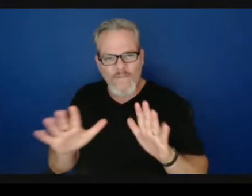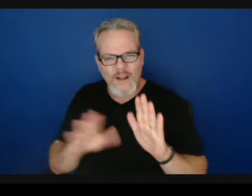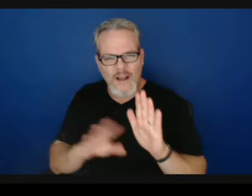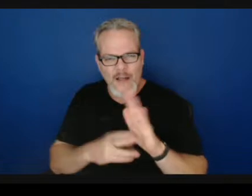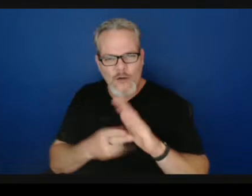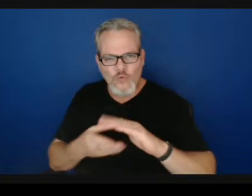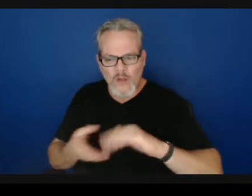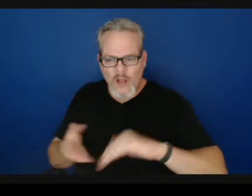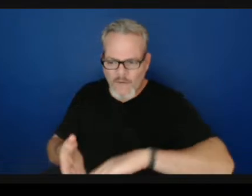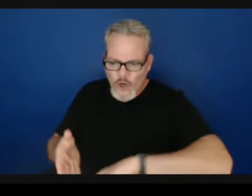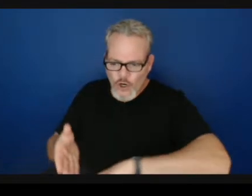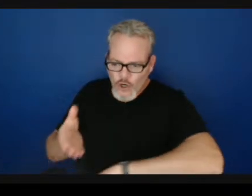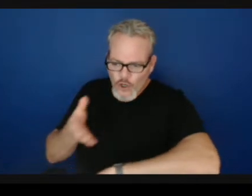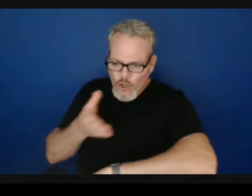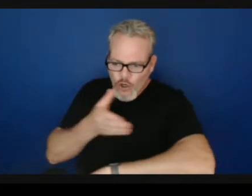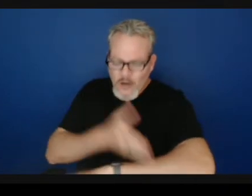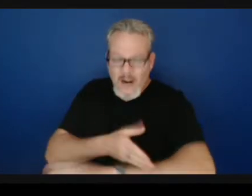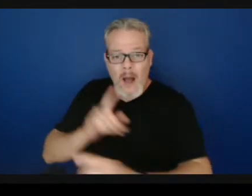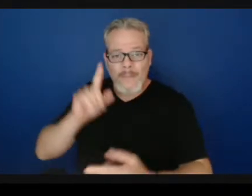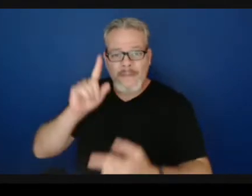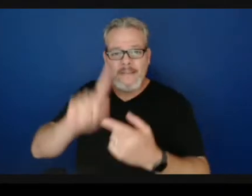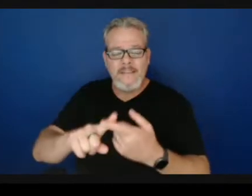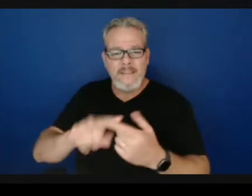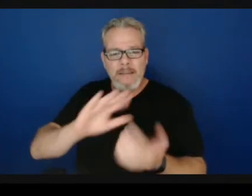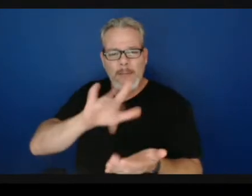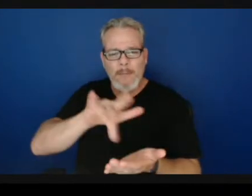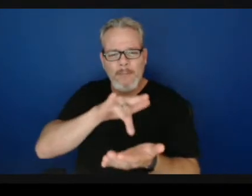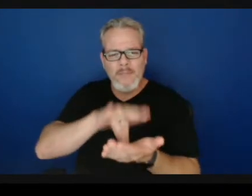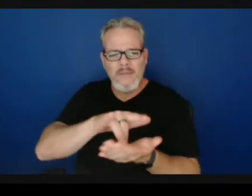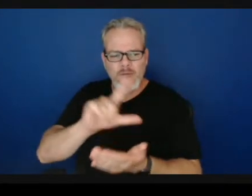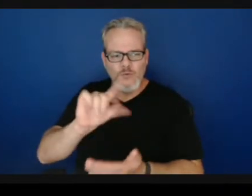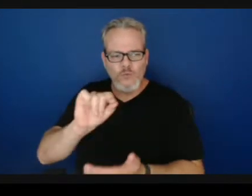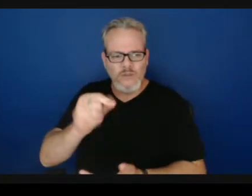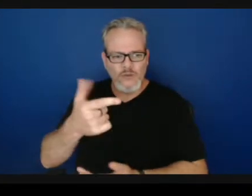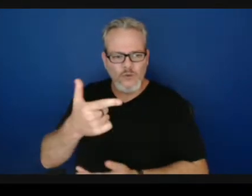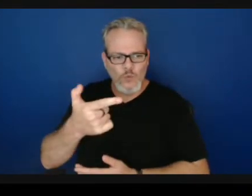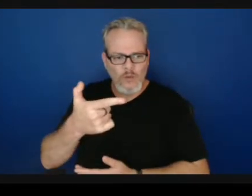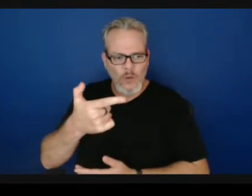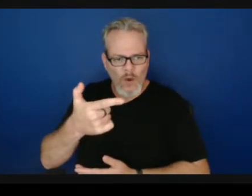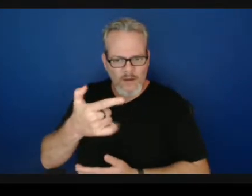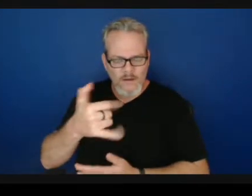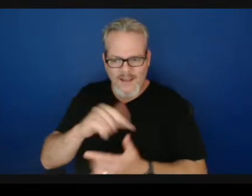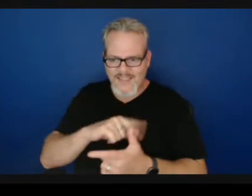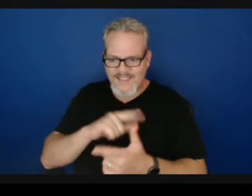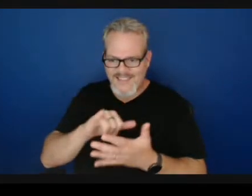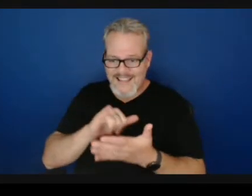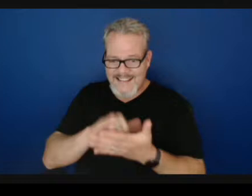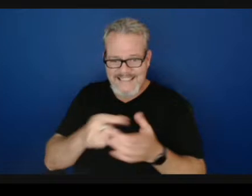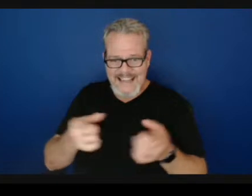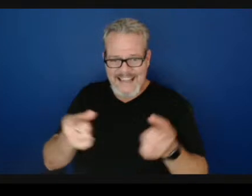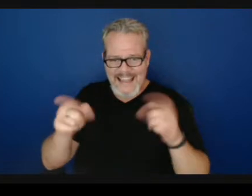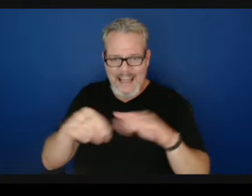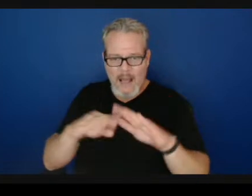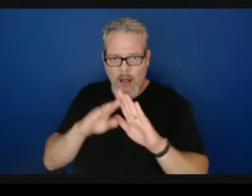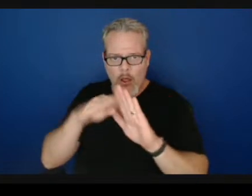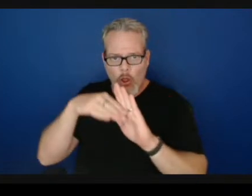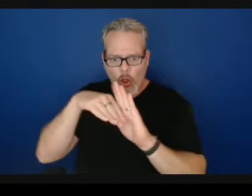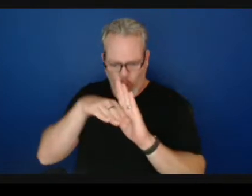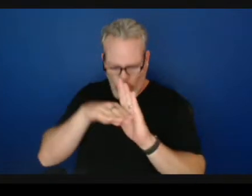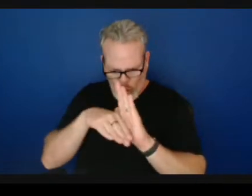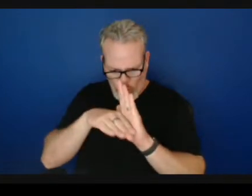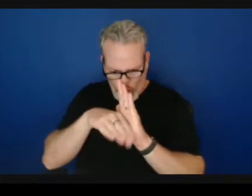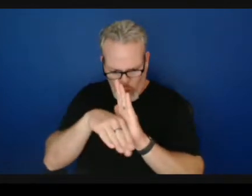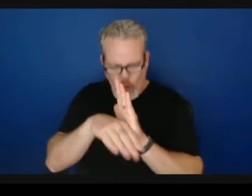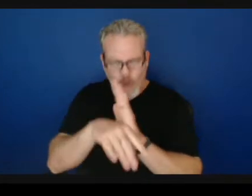about mid-2021, at which point it then began dropping downwards. And it's still dropping downwards.